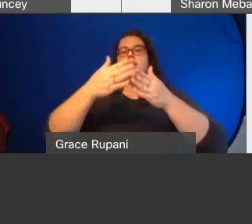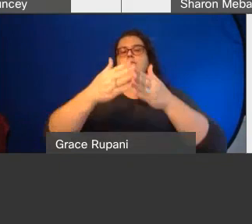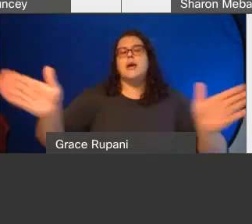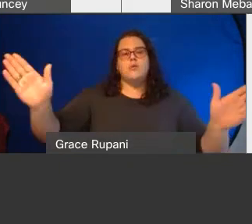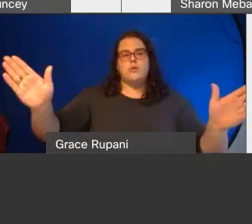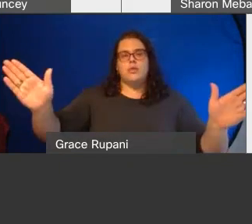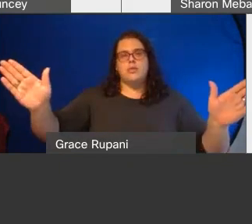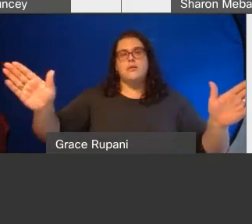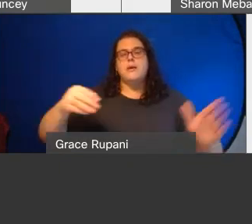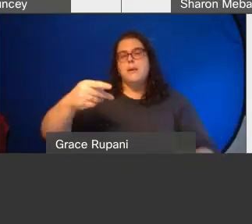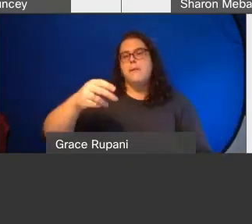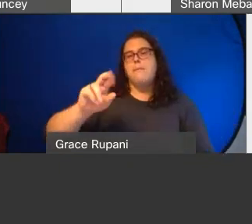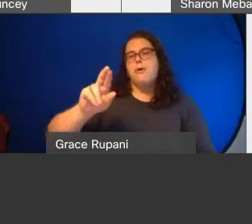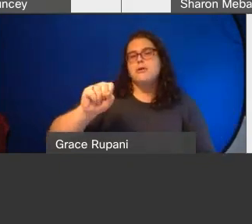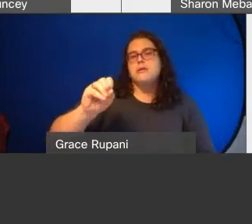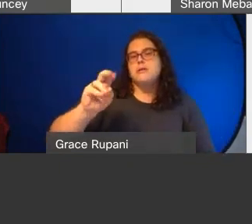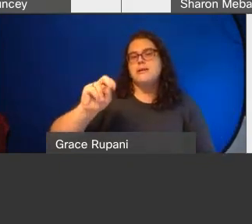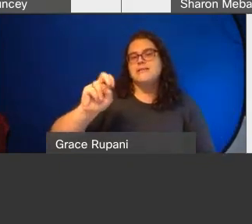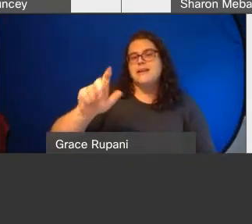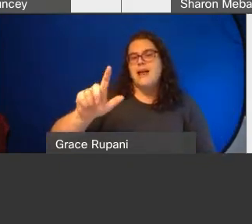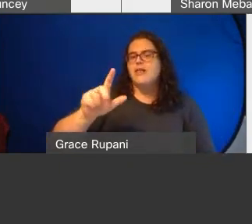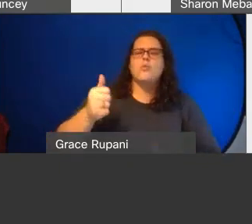what provider type are you excluding from that?